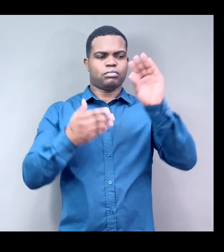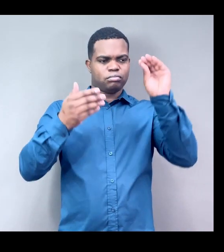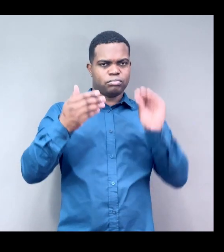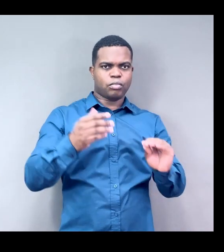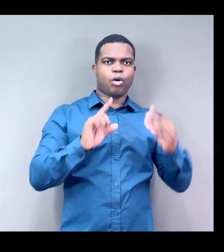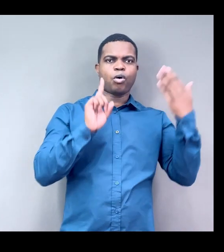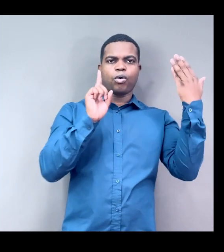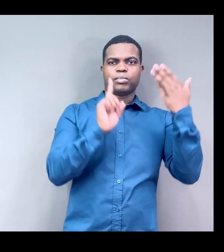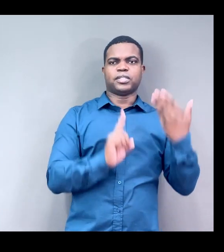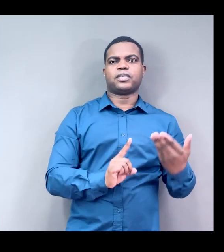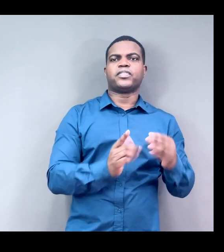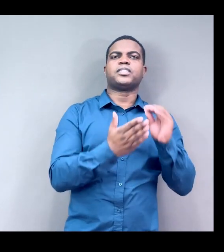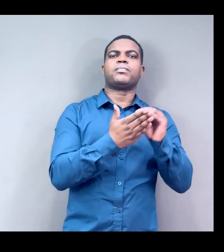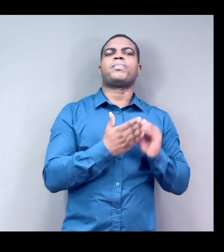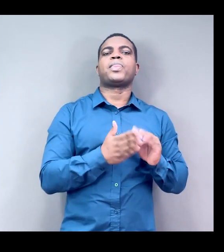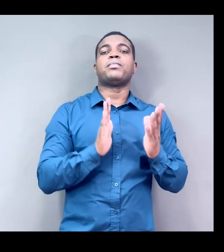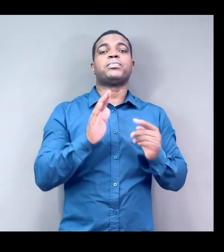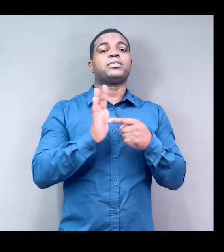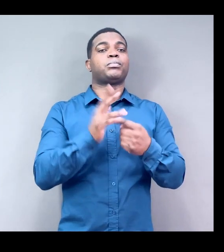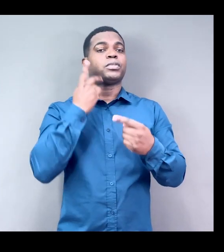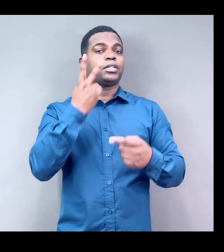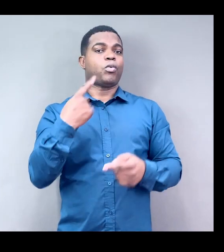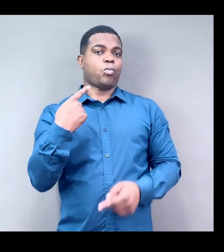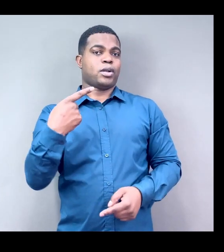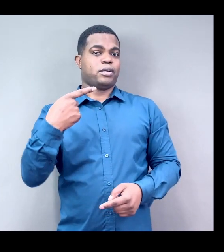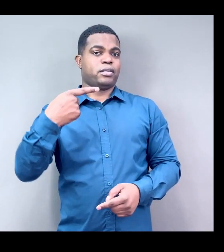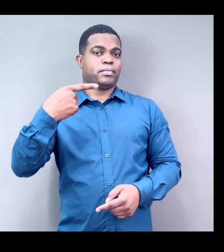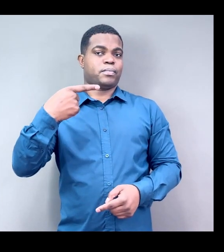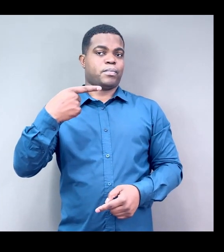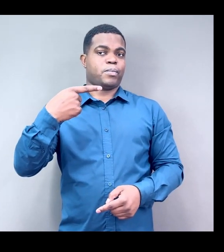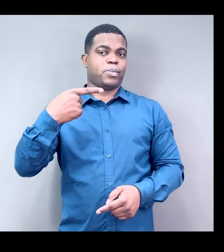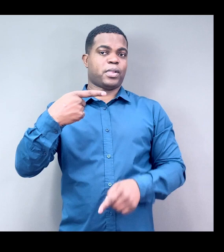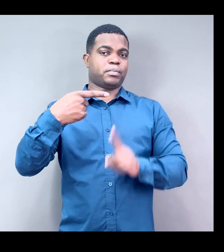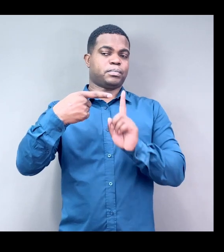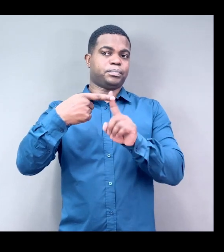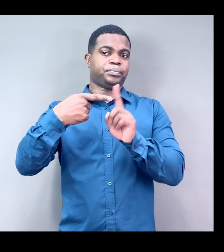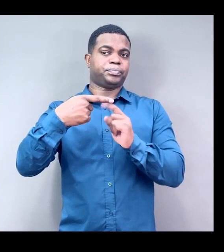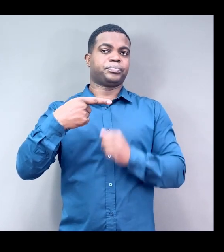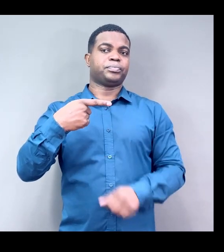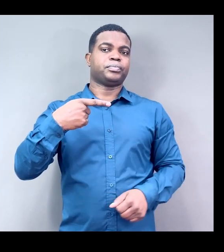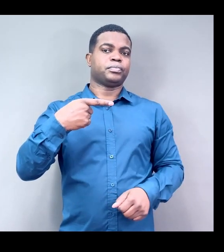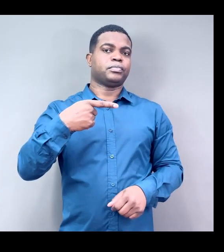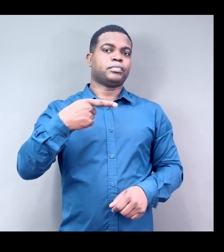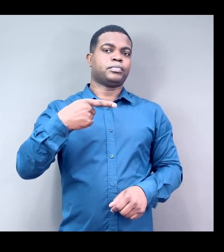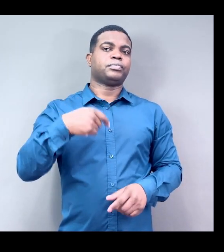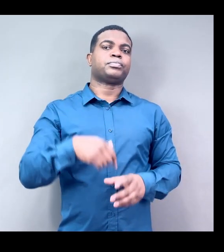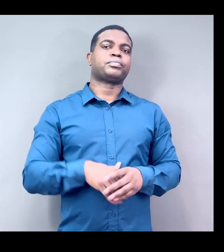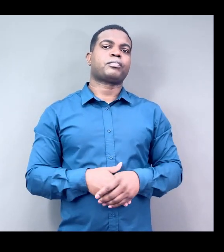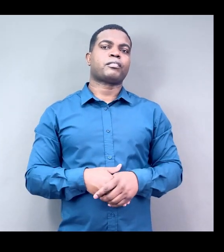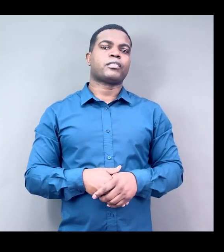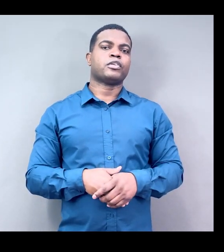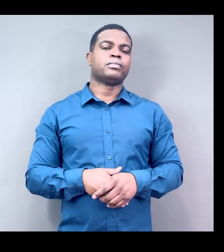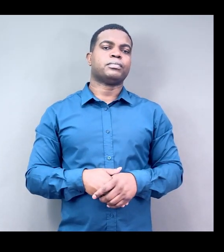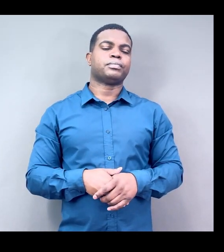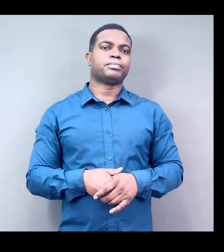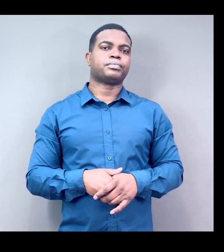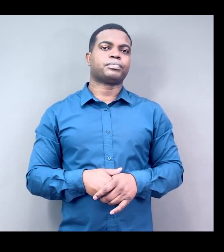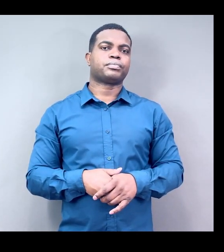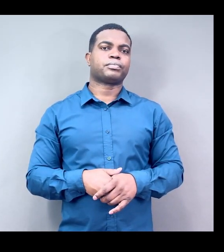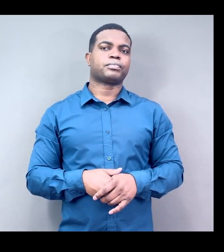activity. Now, your objective could be, let's look at objective number 1. So these